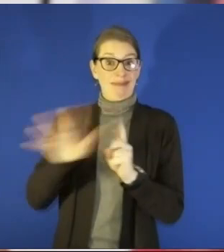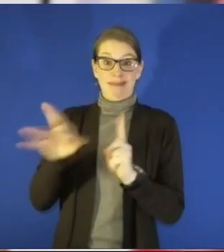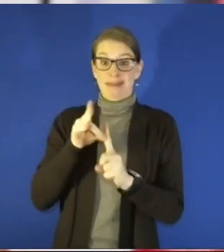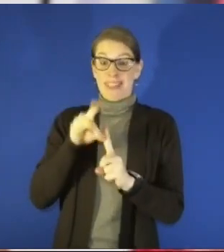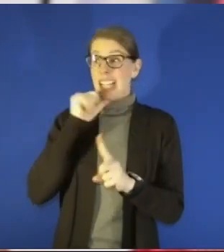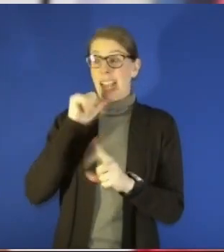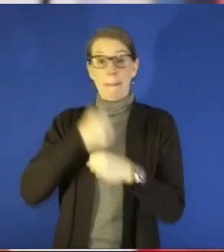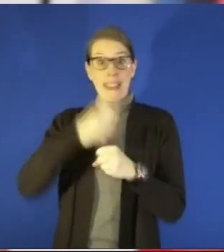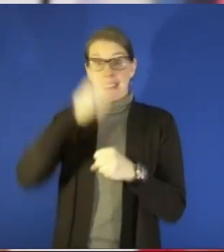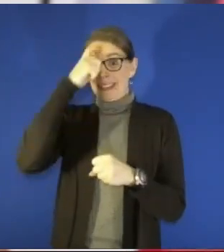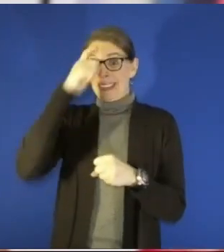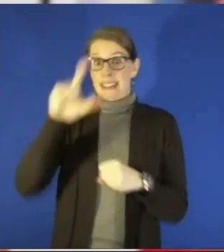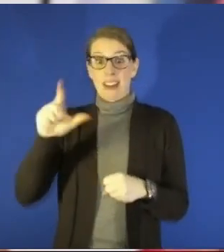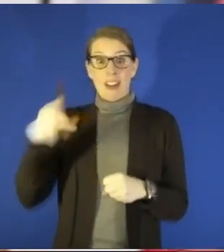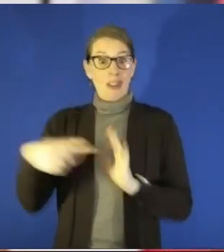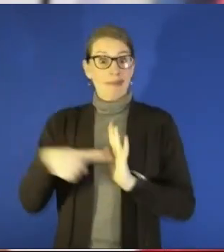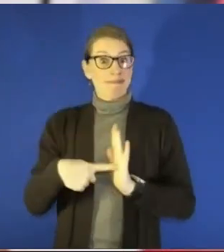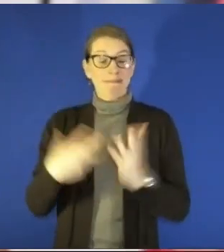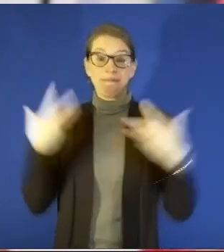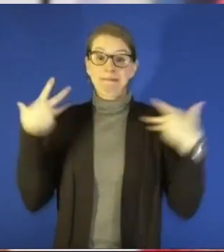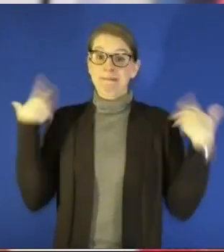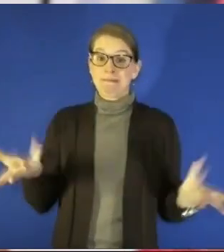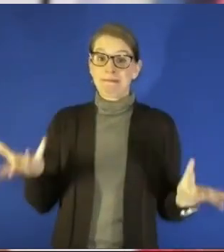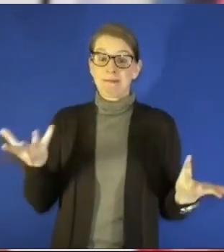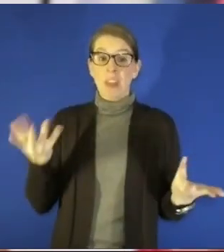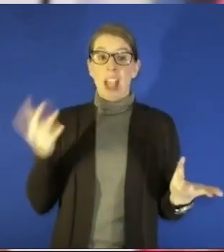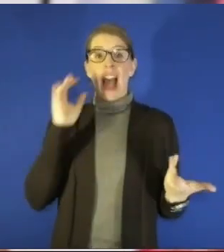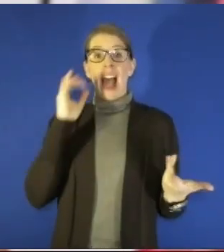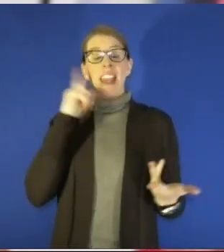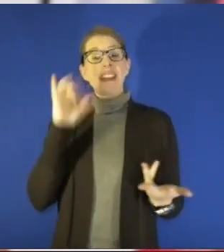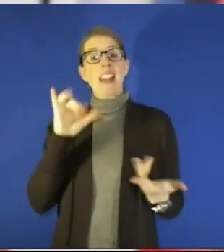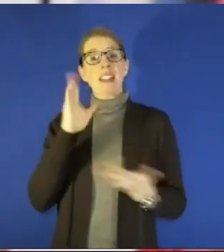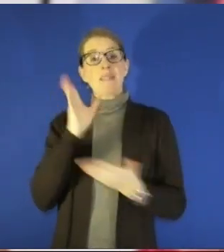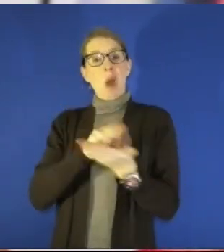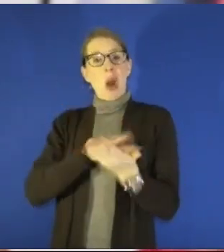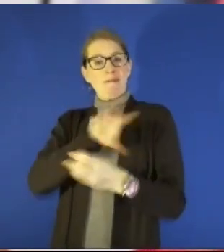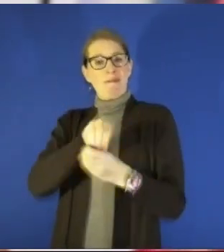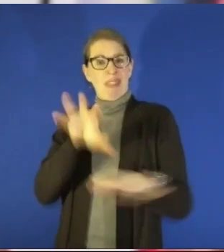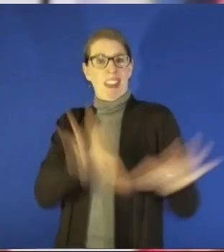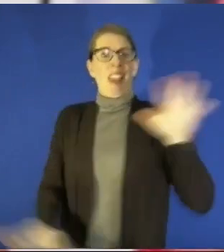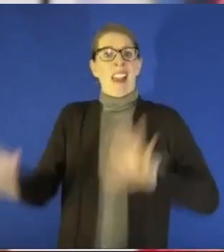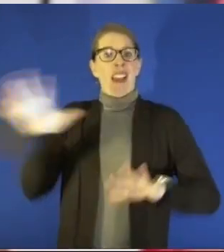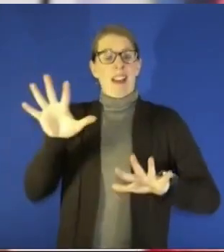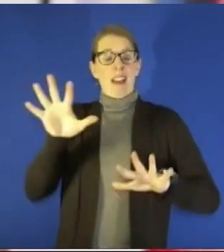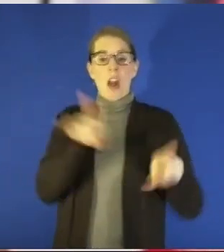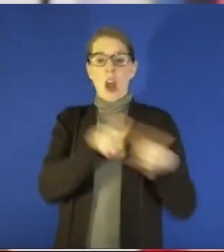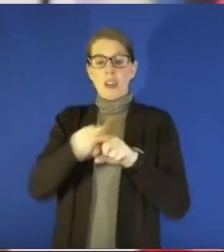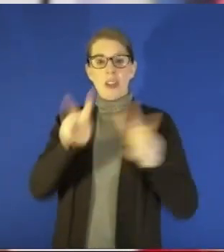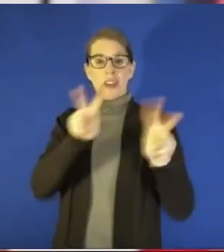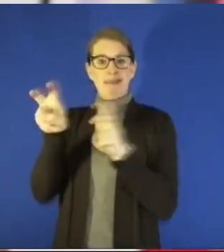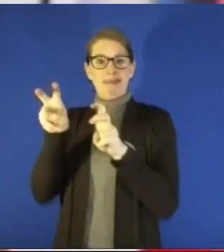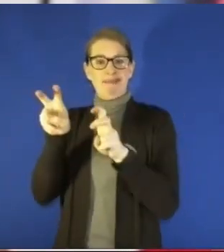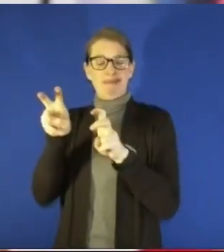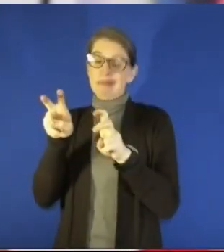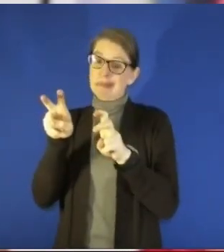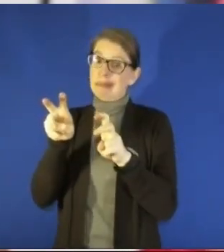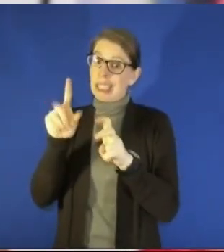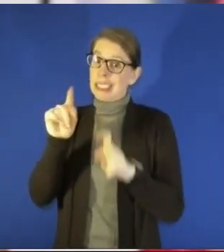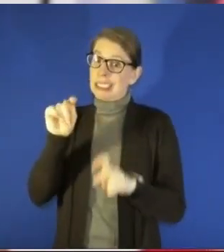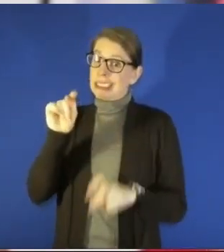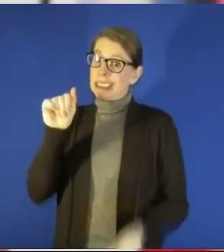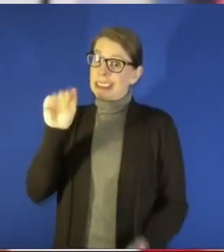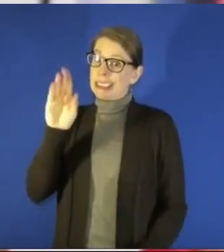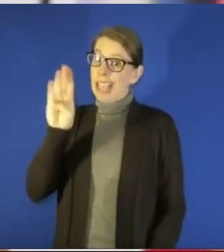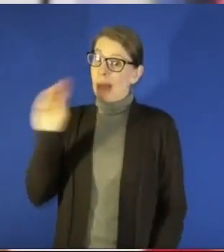I think that's kind of part of the bewilderment. And because these topics are so taboo, a lot of people don't want to bring